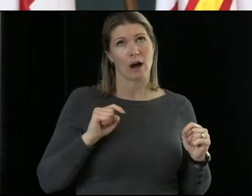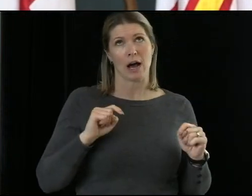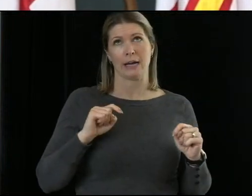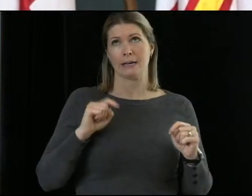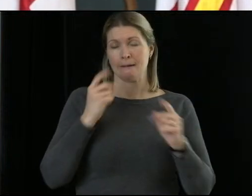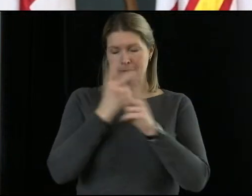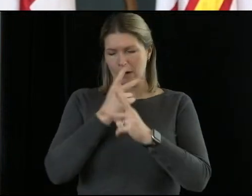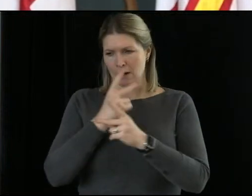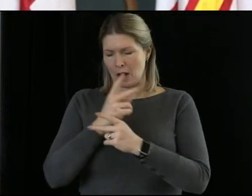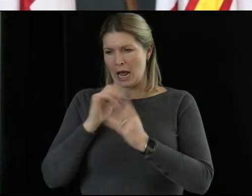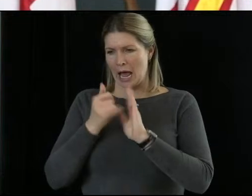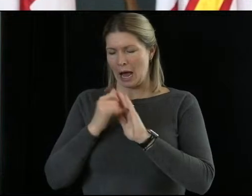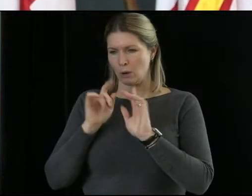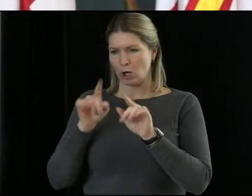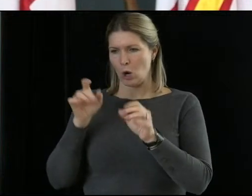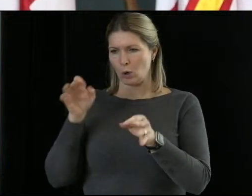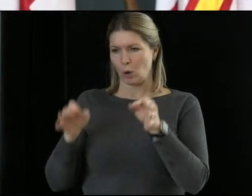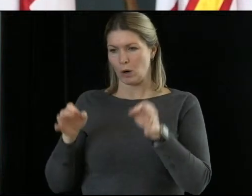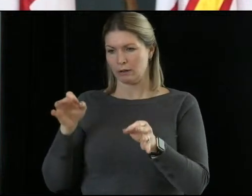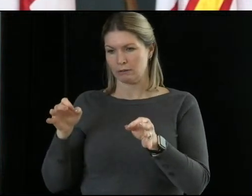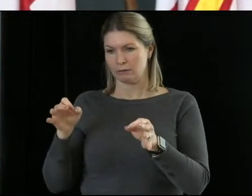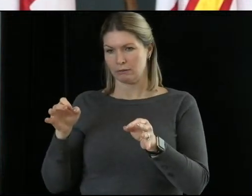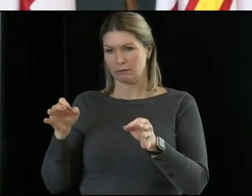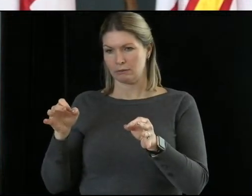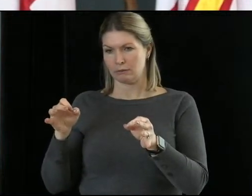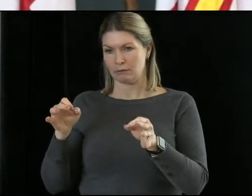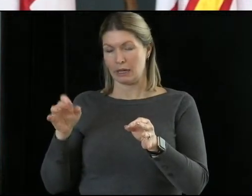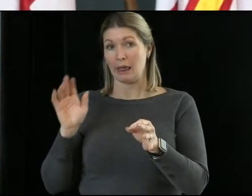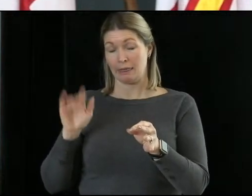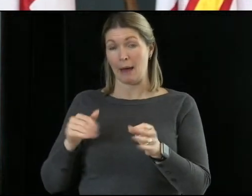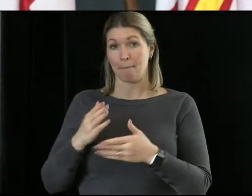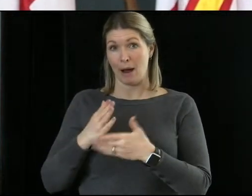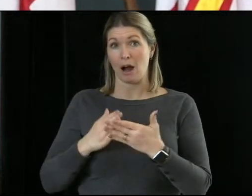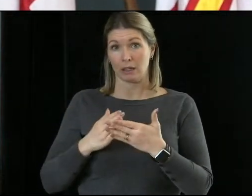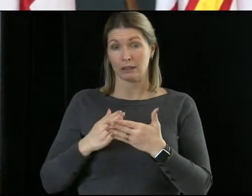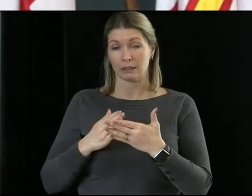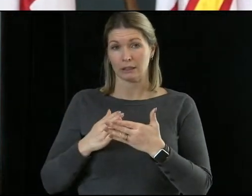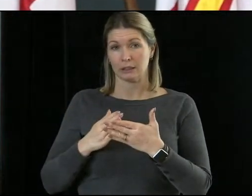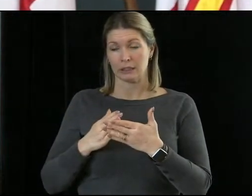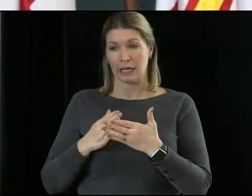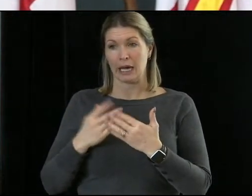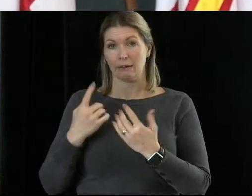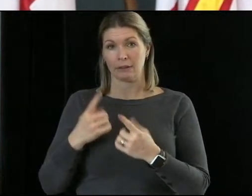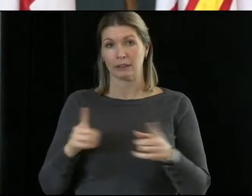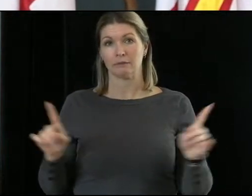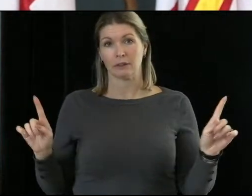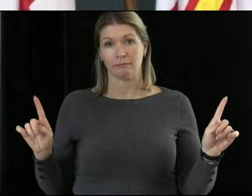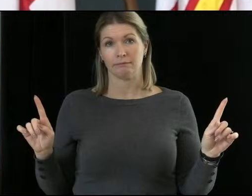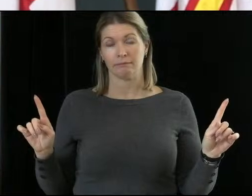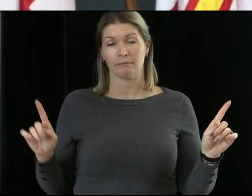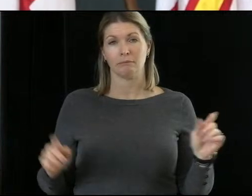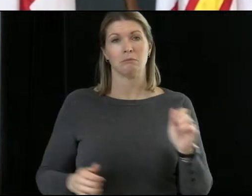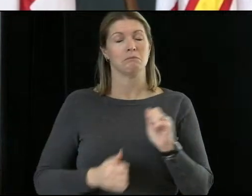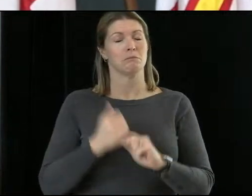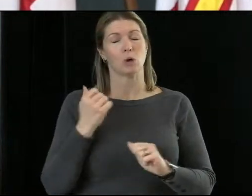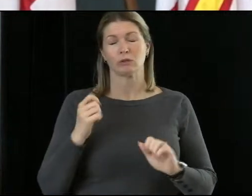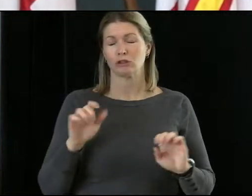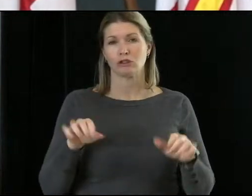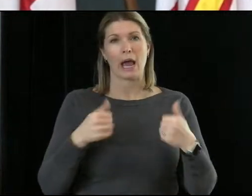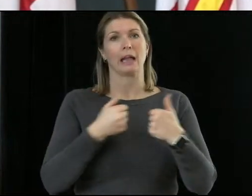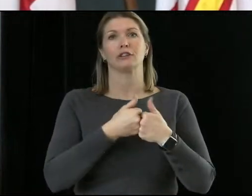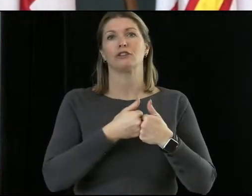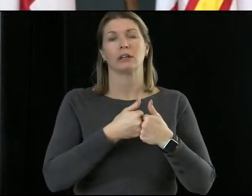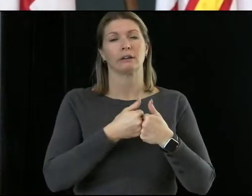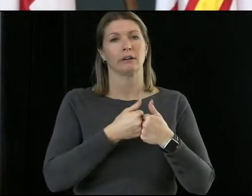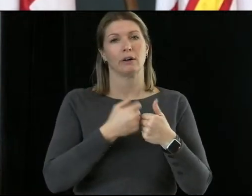court. Taking that step ranks among the most challenging things I've